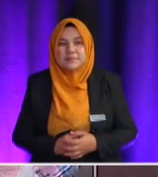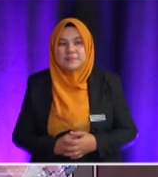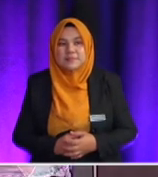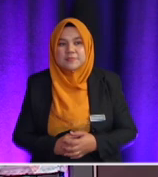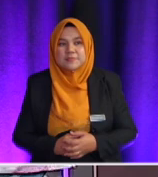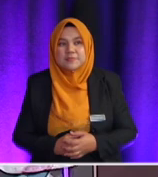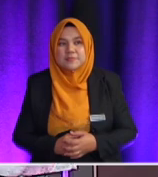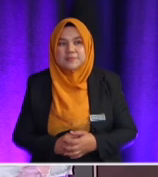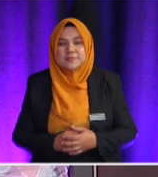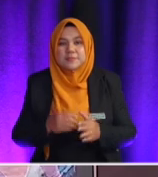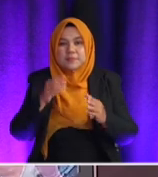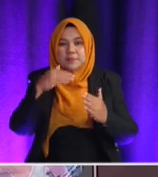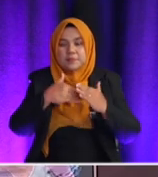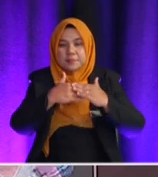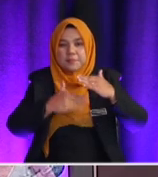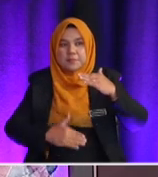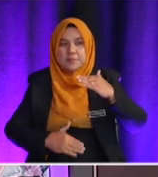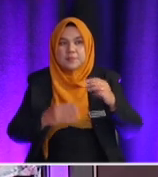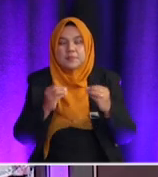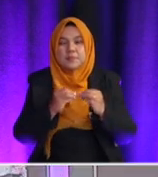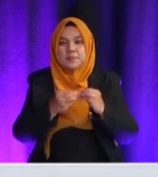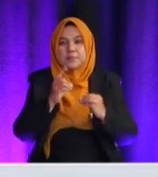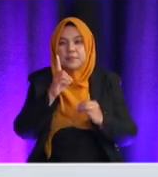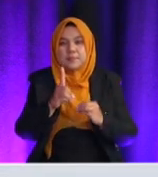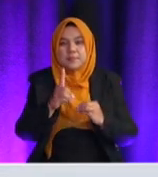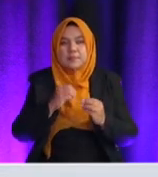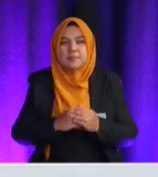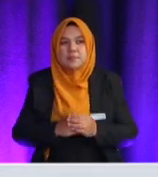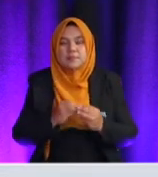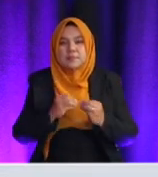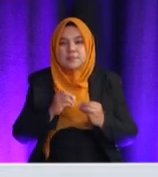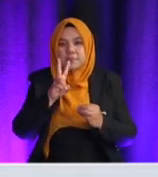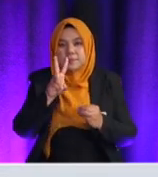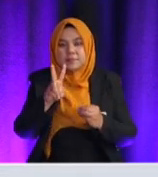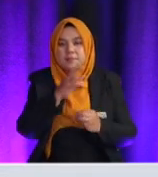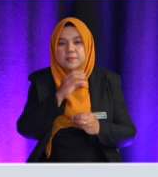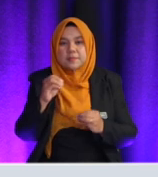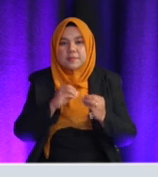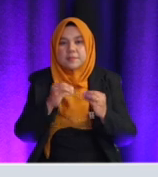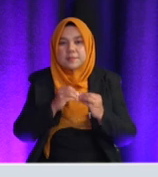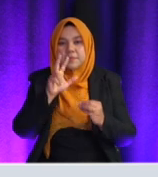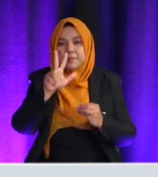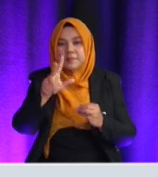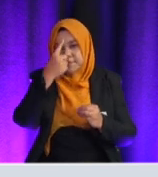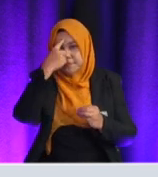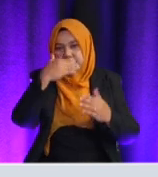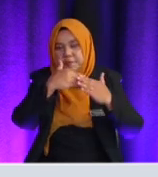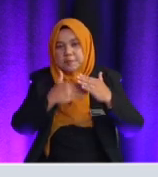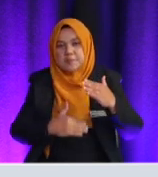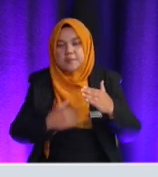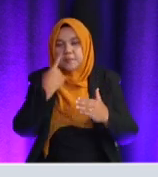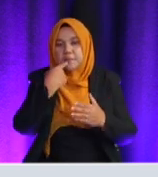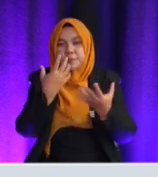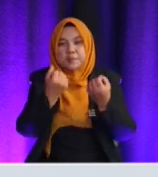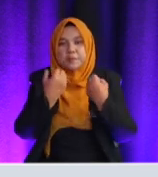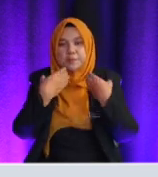with down. So we have number one, number two, and number three for down. So who wants to try the